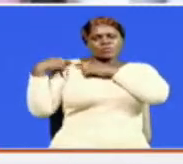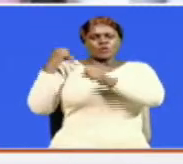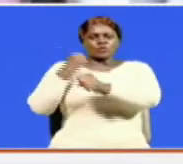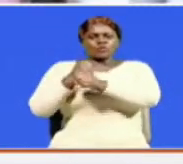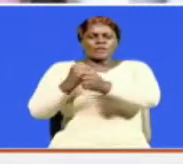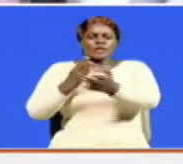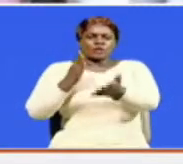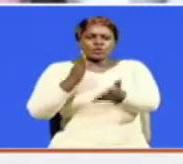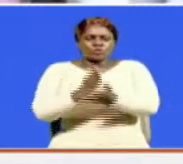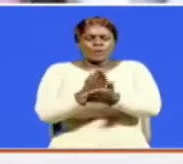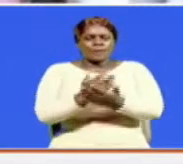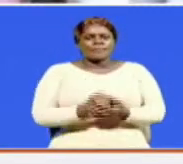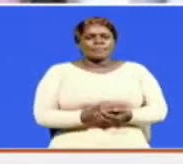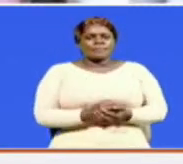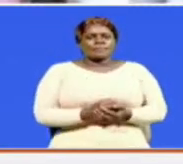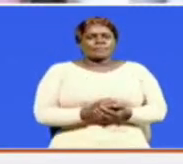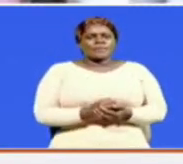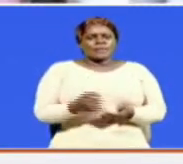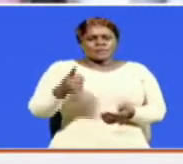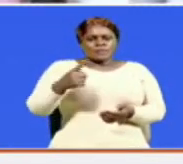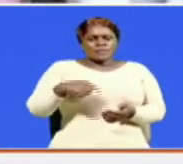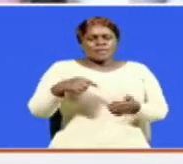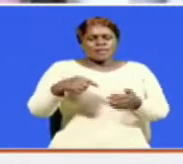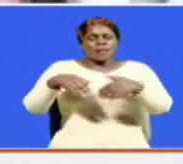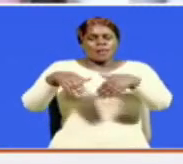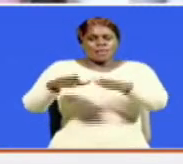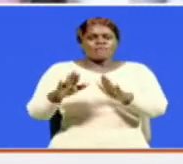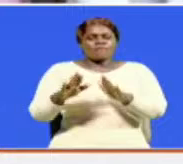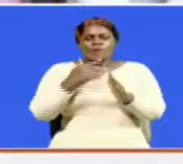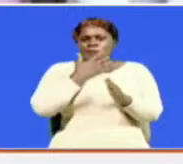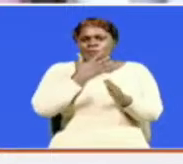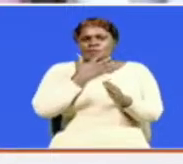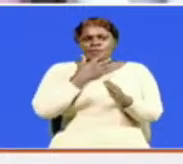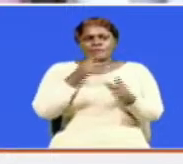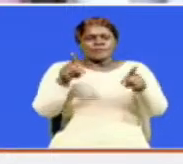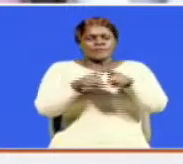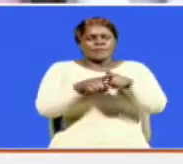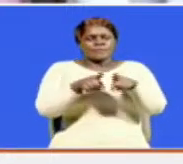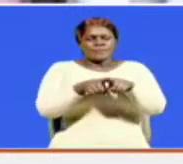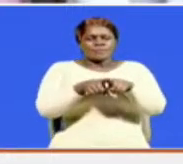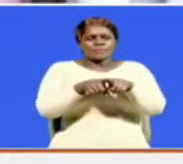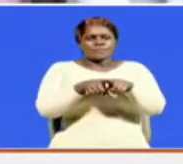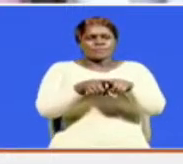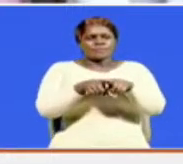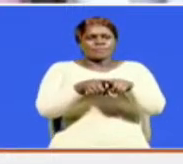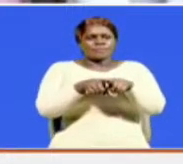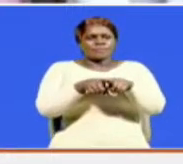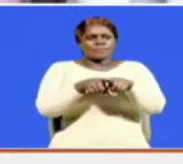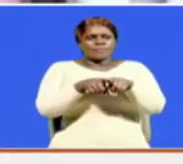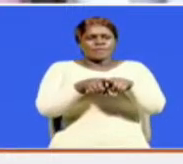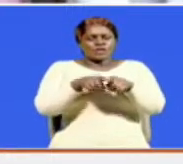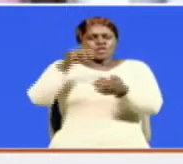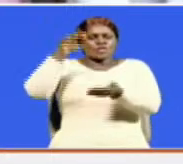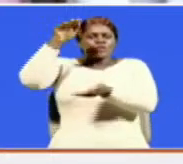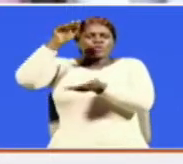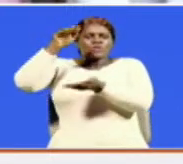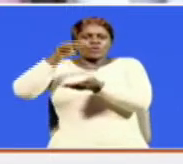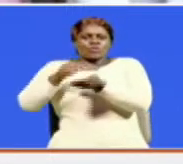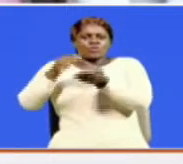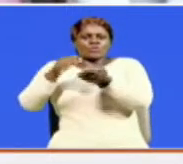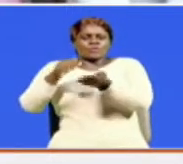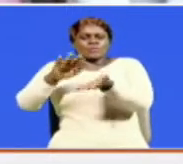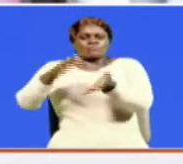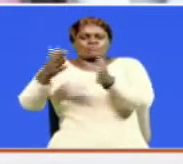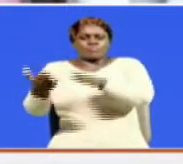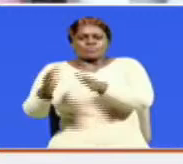that we eliminate and at the very least minimize loss of